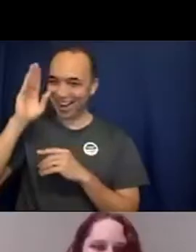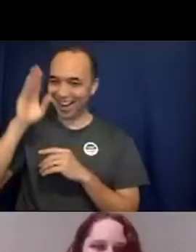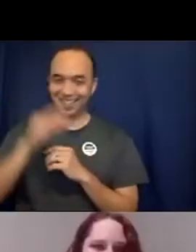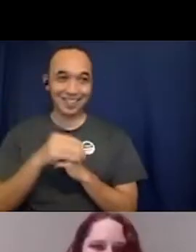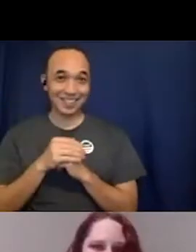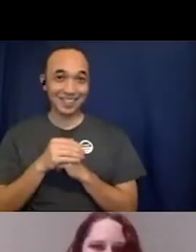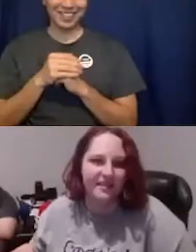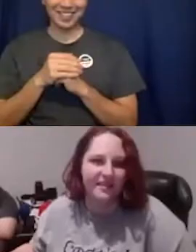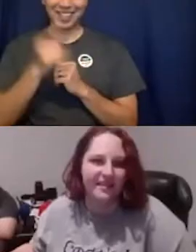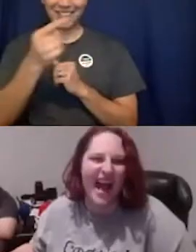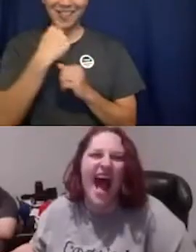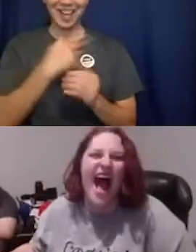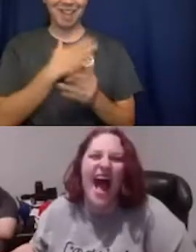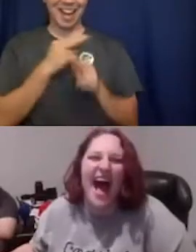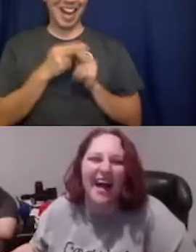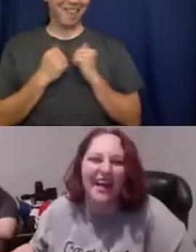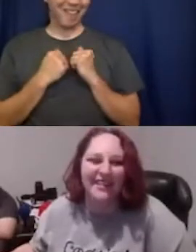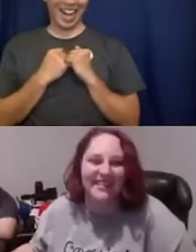for including me.